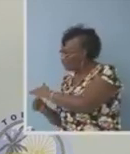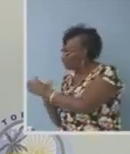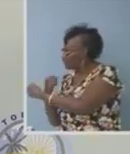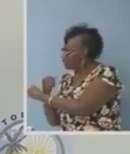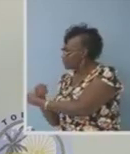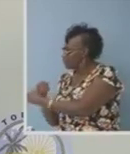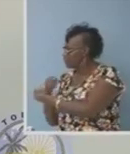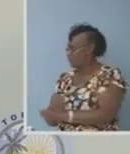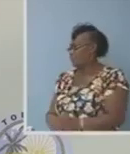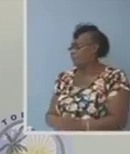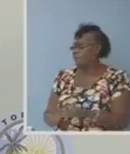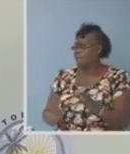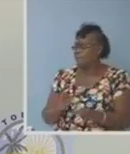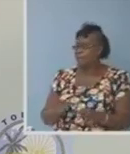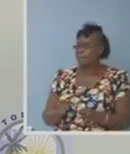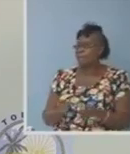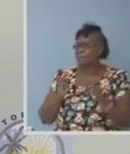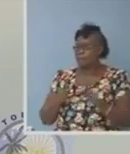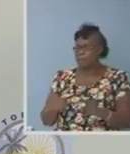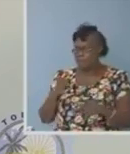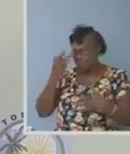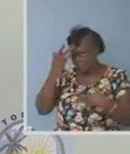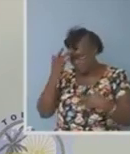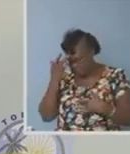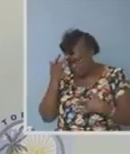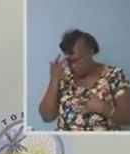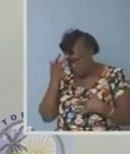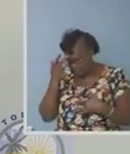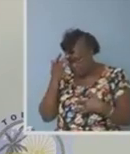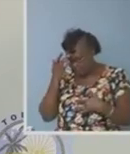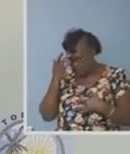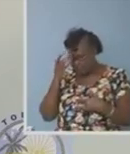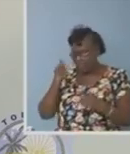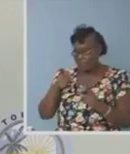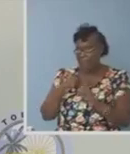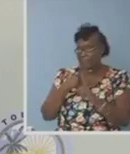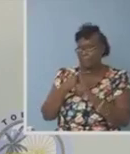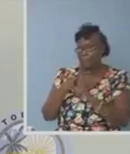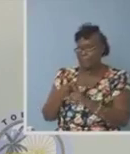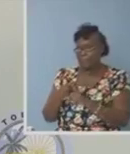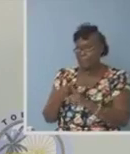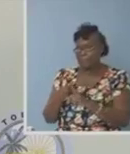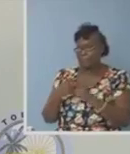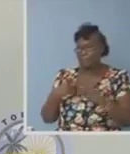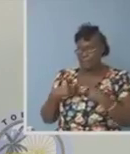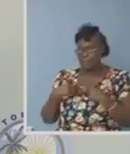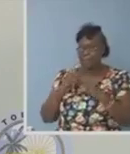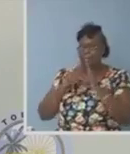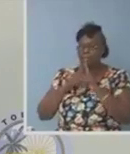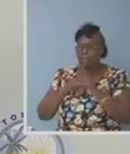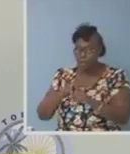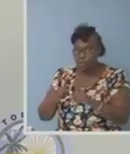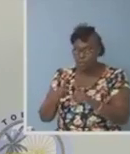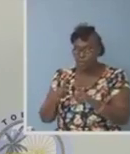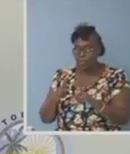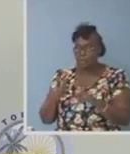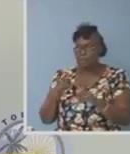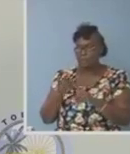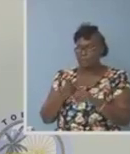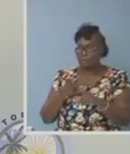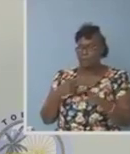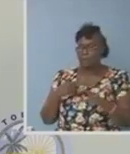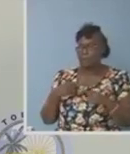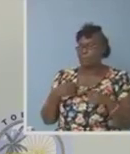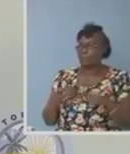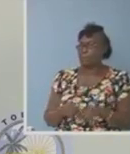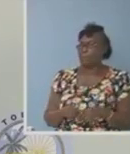the person is ill and tests positive, we have the assurance from our health facilities in Trinidad that